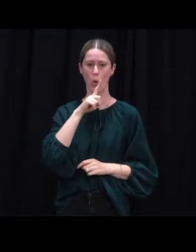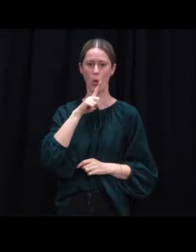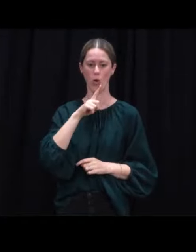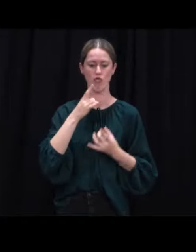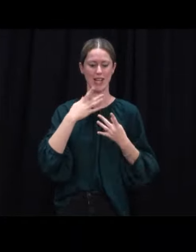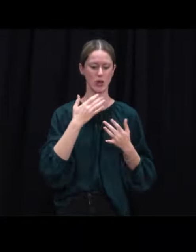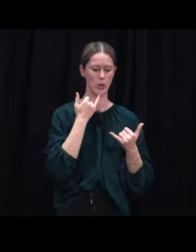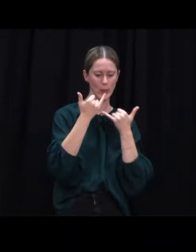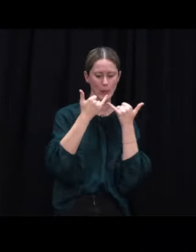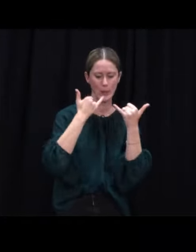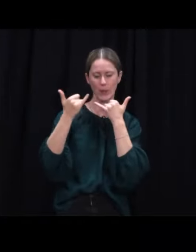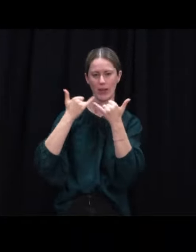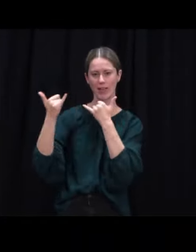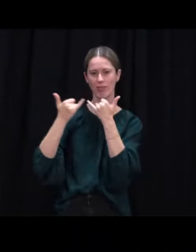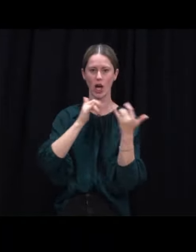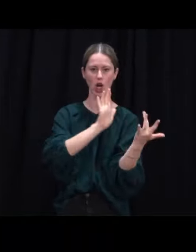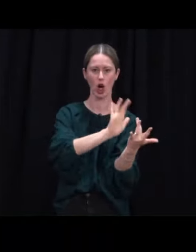around the country.